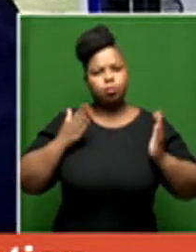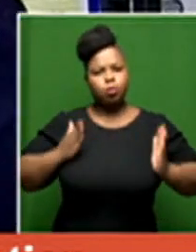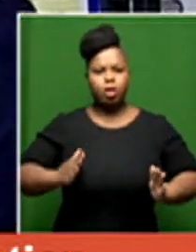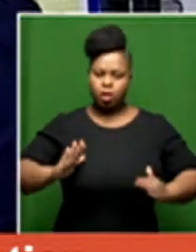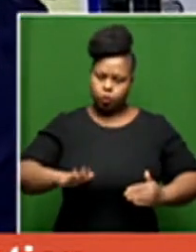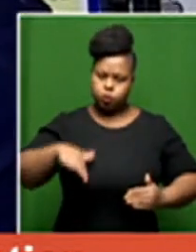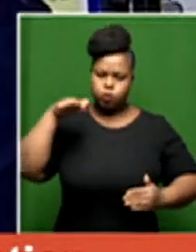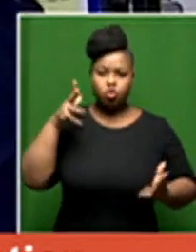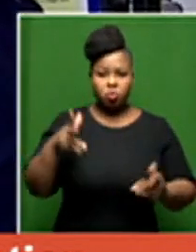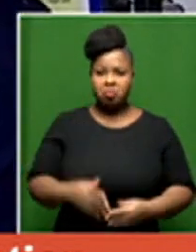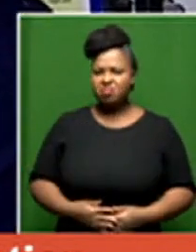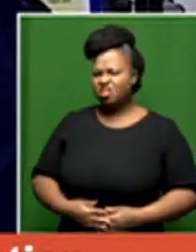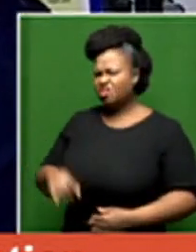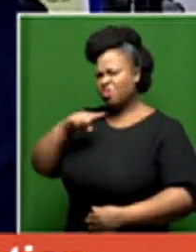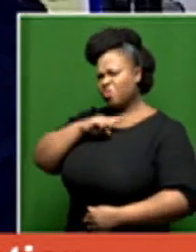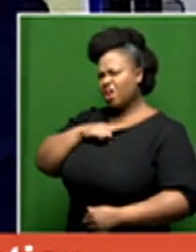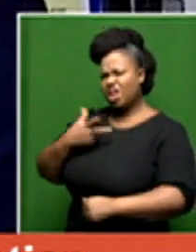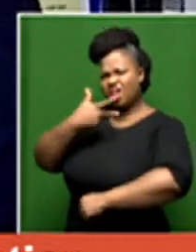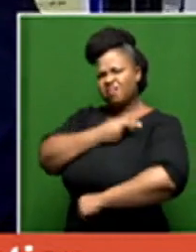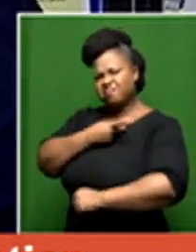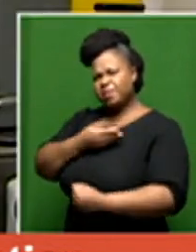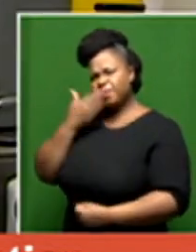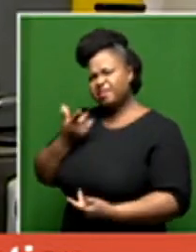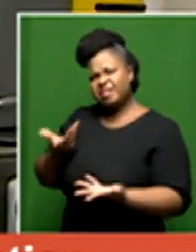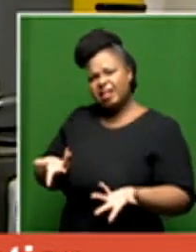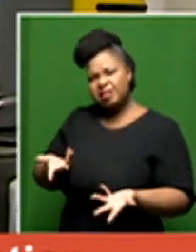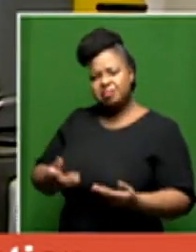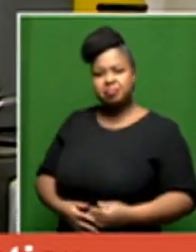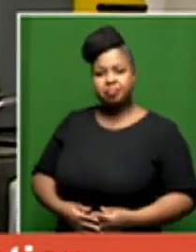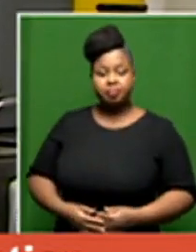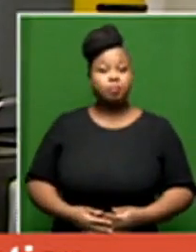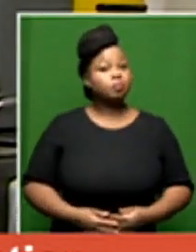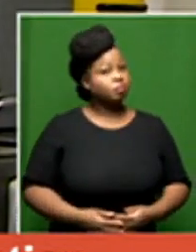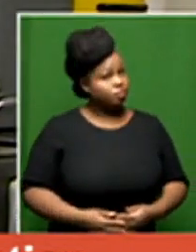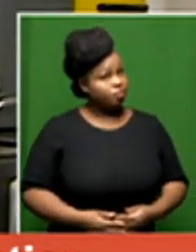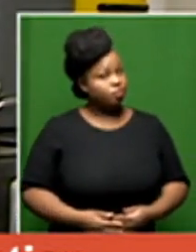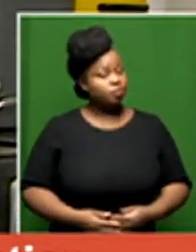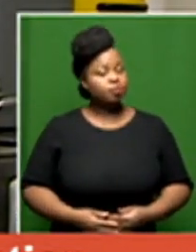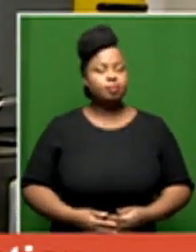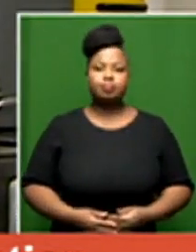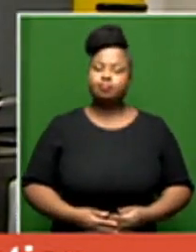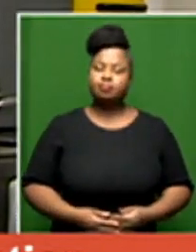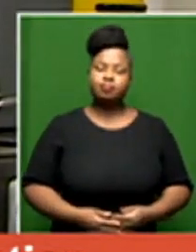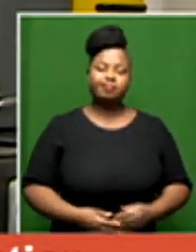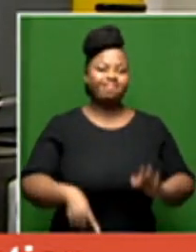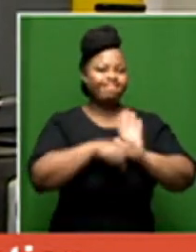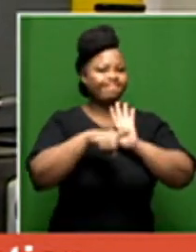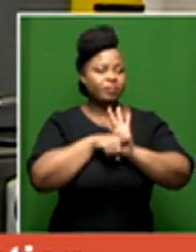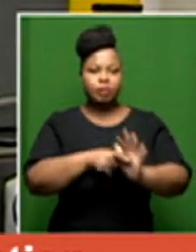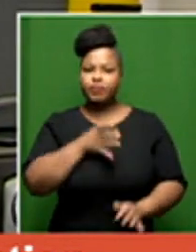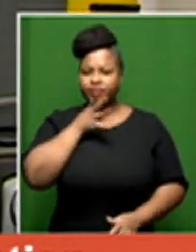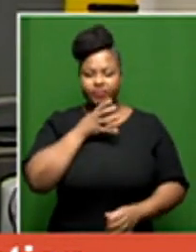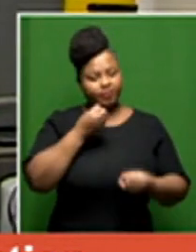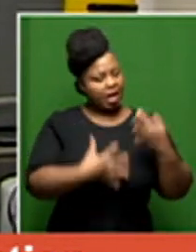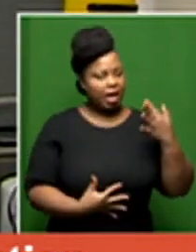is the impact of not vaccinating children? There is so many disadvantages, if I